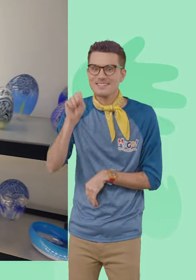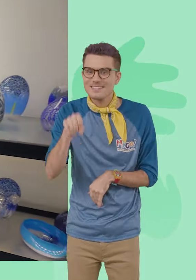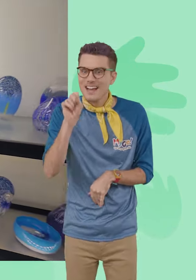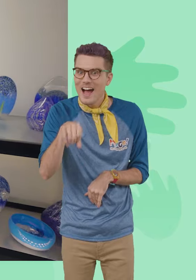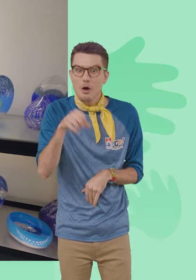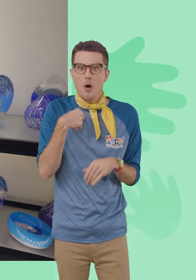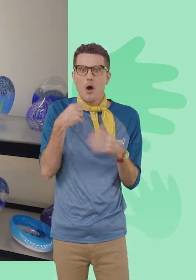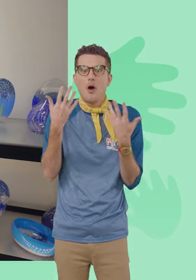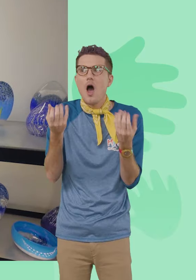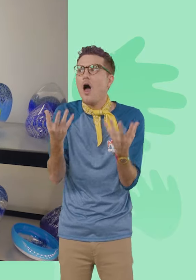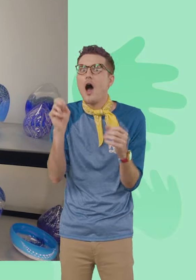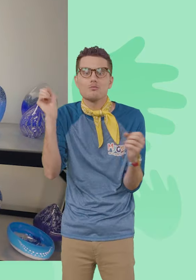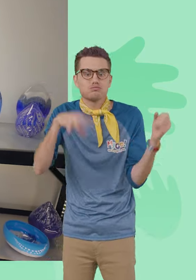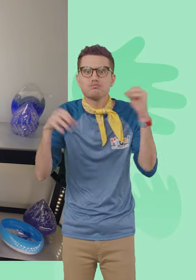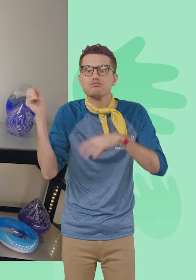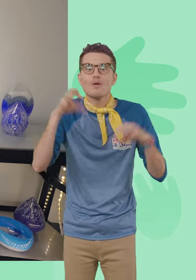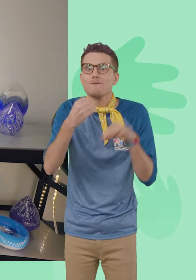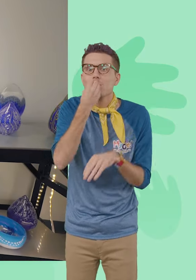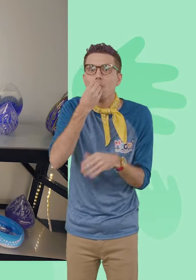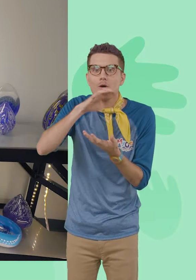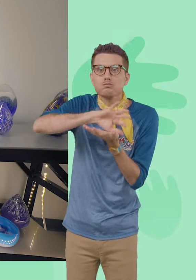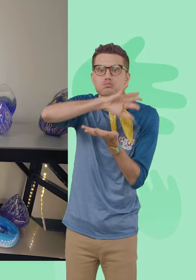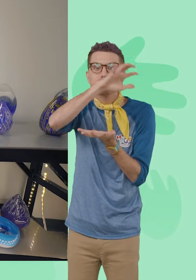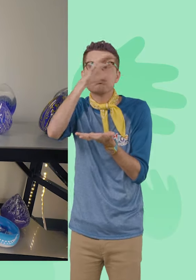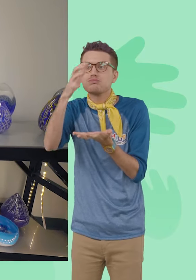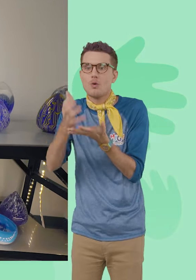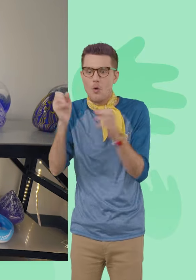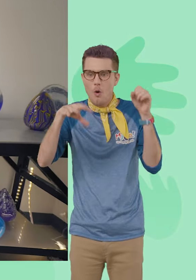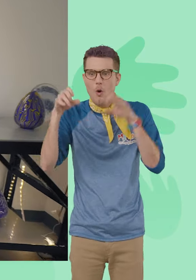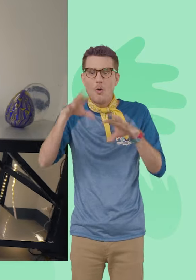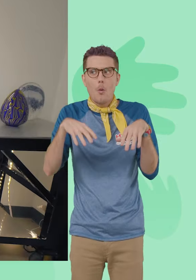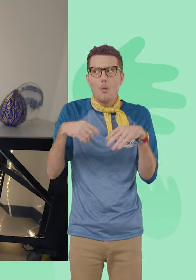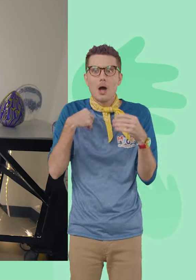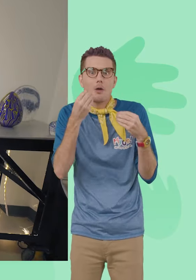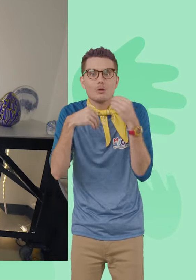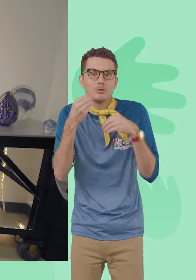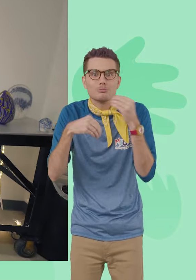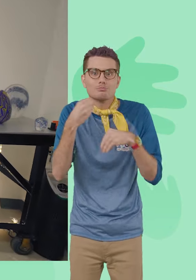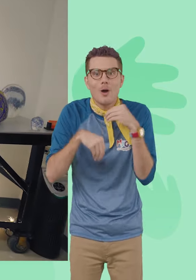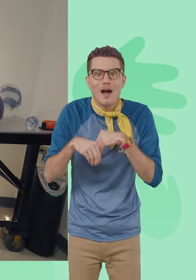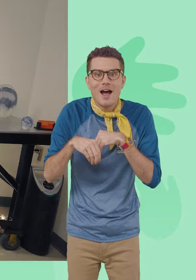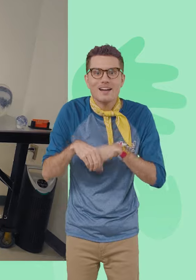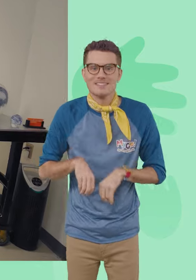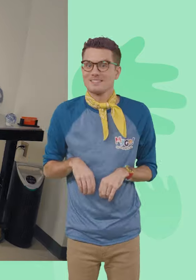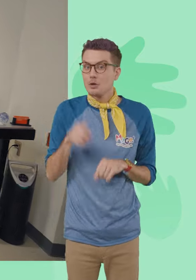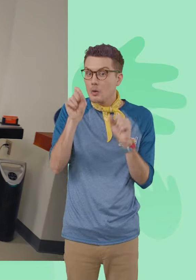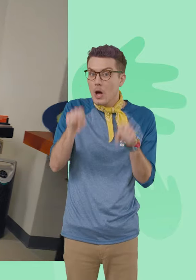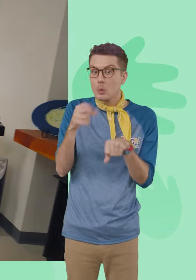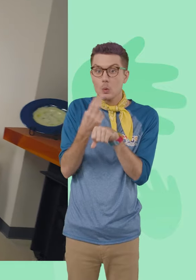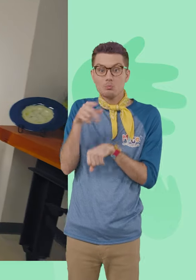I could put tons of food on here and eat it all up. Nom, nom, nom, nom. Or you can use it for